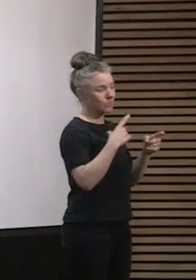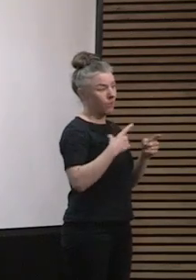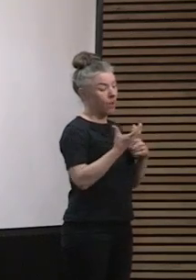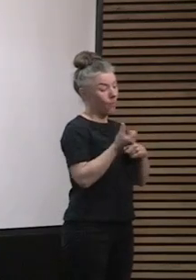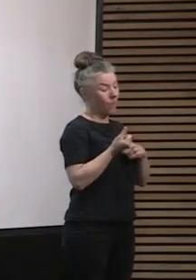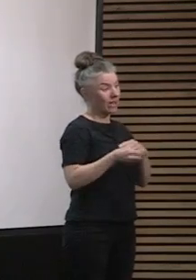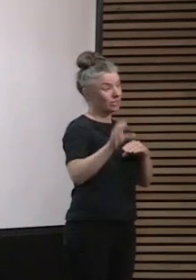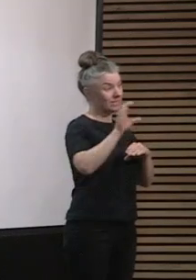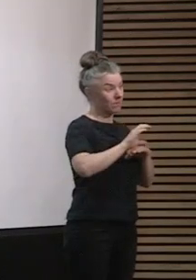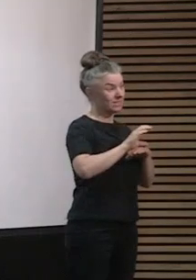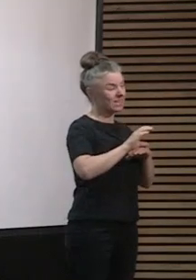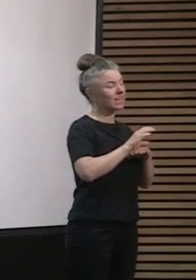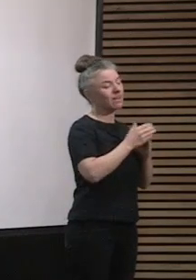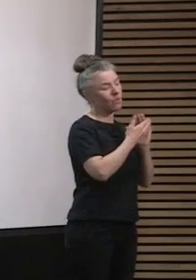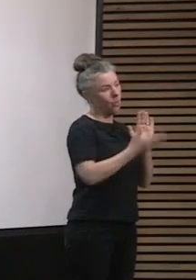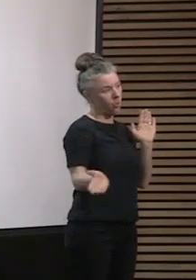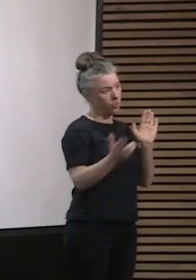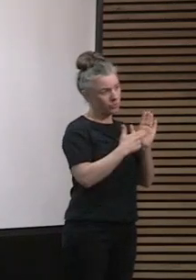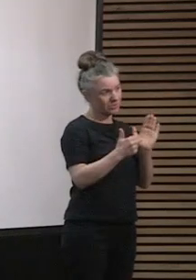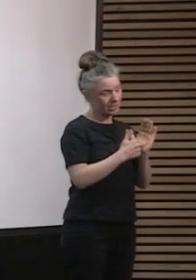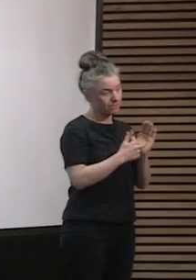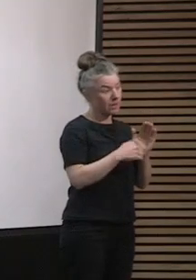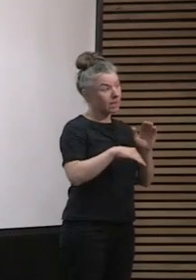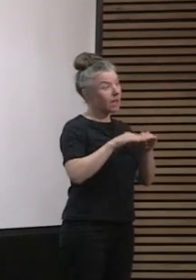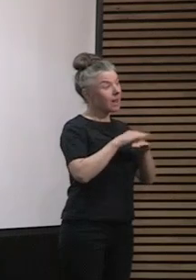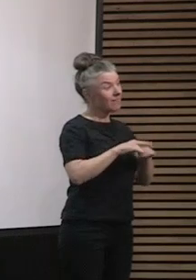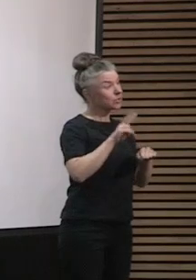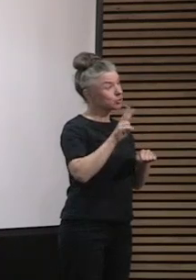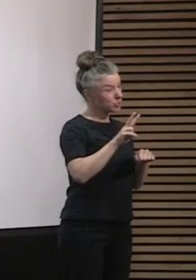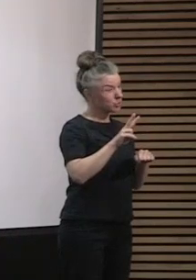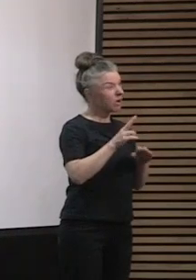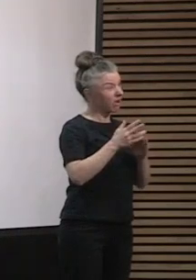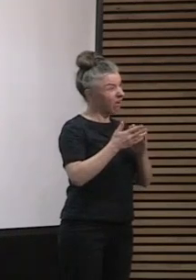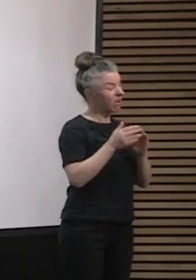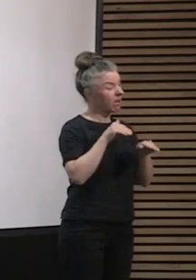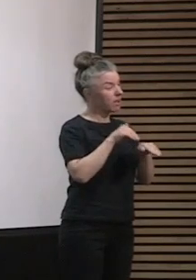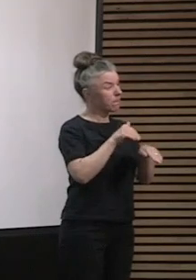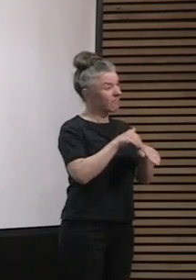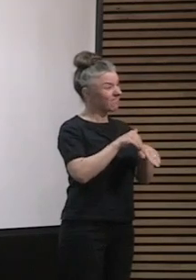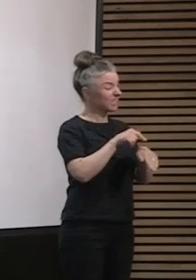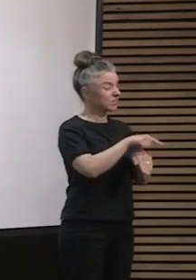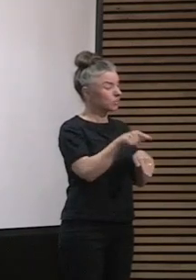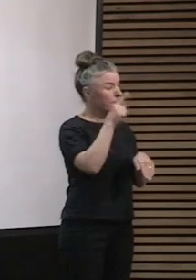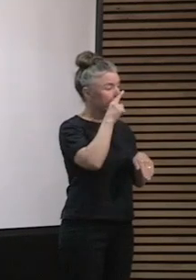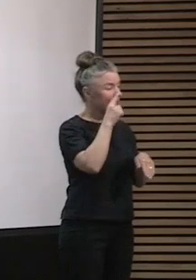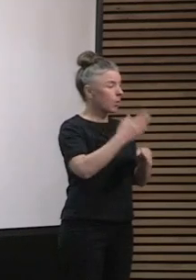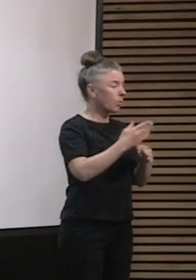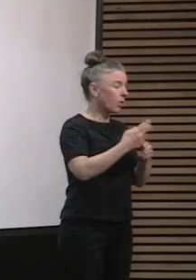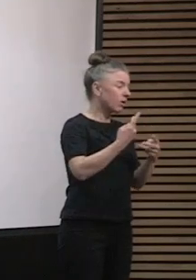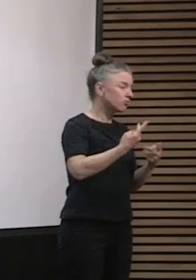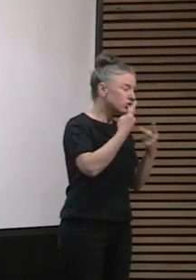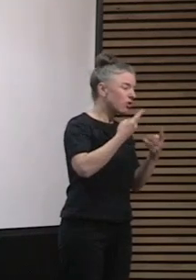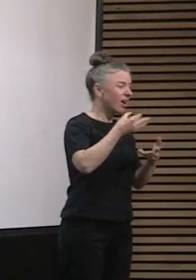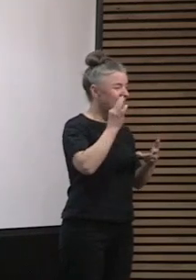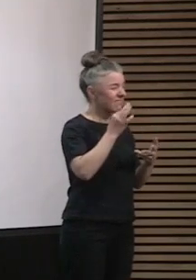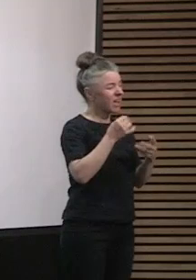a recognition of that, and the alert level 2 settings, which have an impact on hospitality and retail businesses in other parts of the